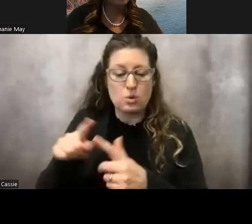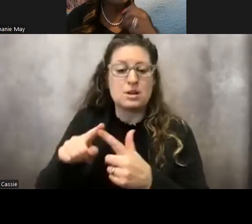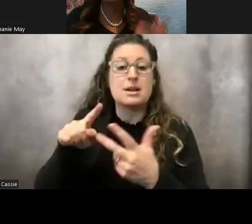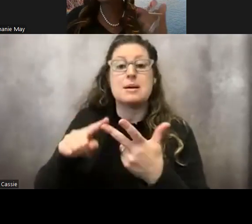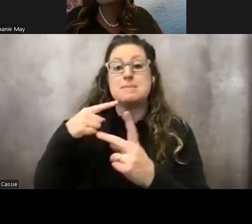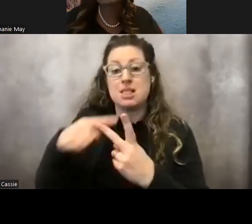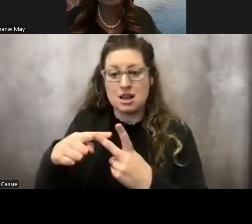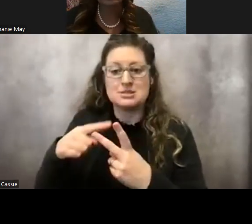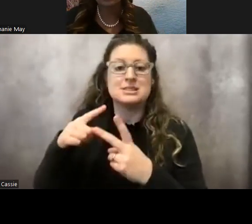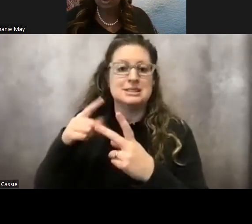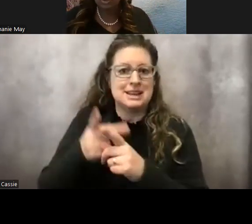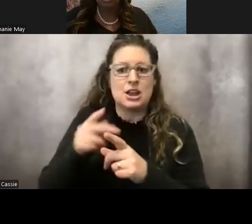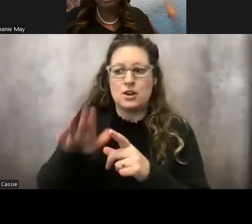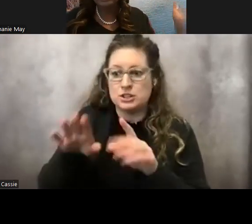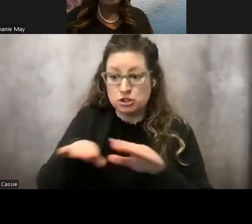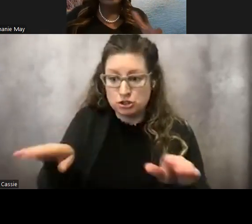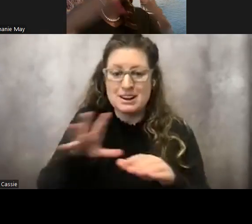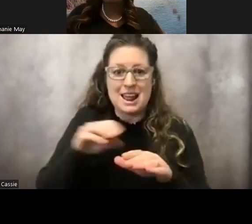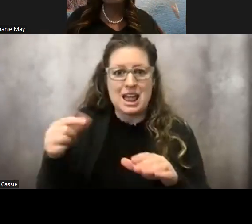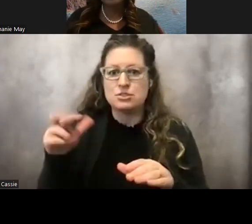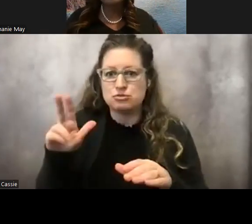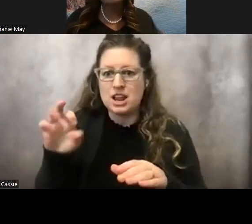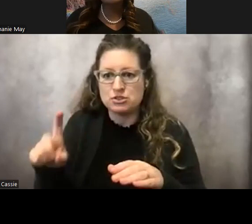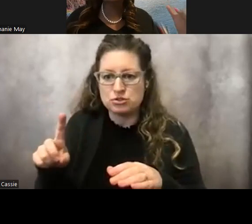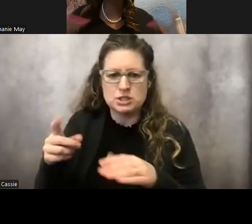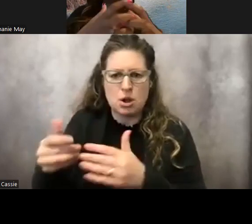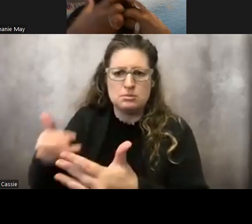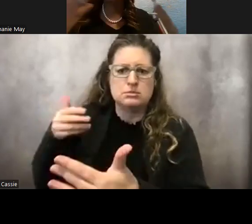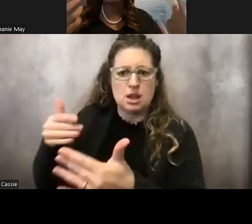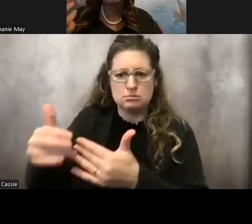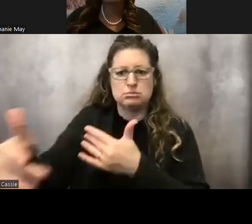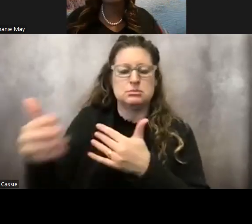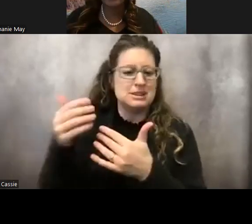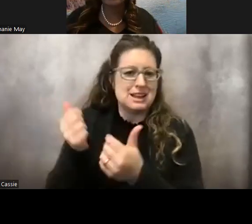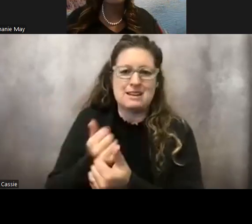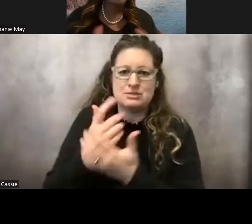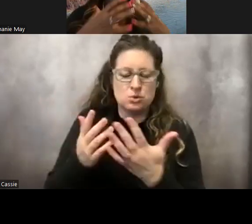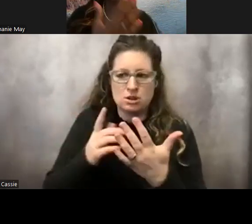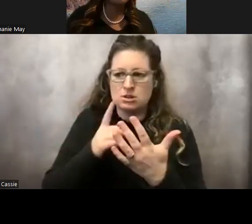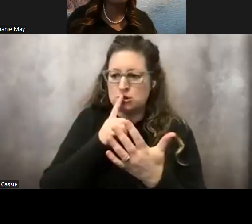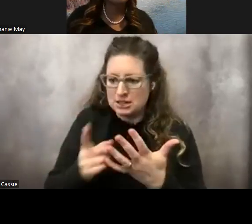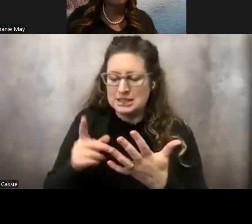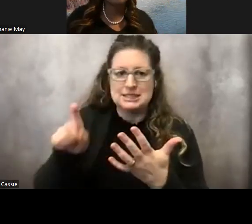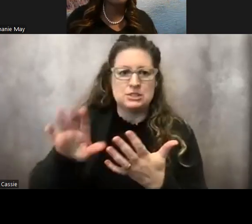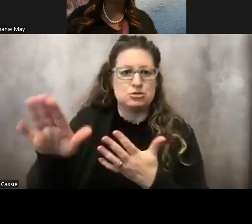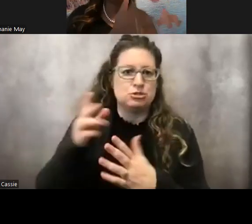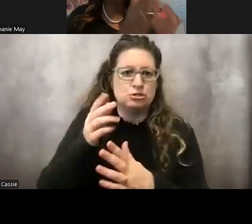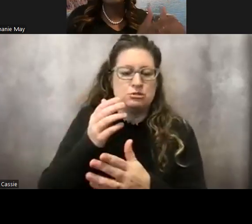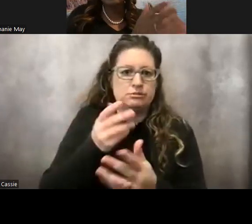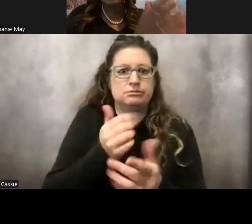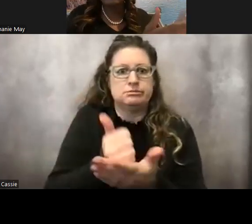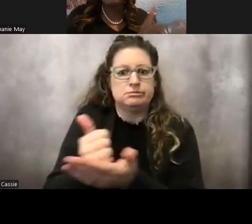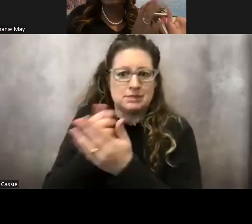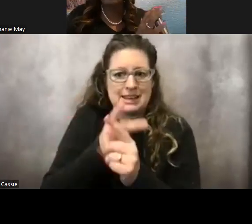care of her children and grandchildren. So really, everybody is taking a chunk out of her day. And at the end of the day,